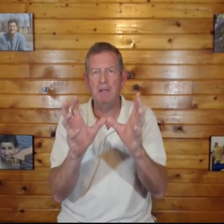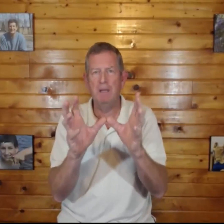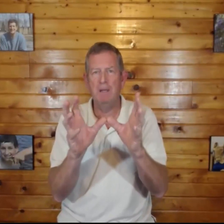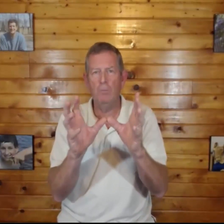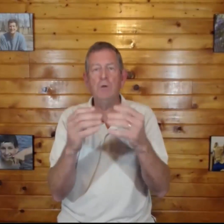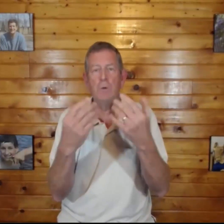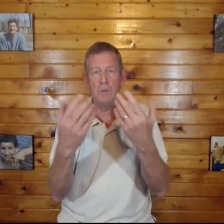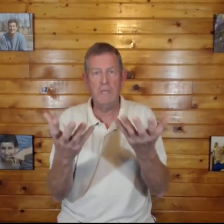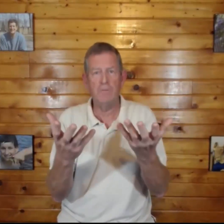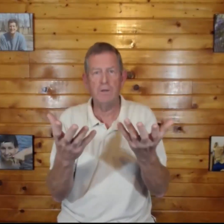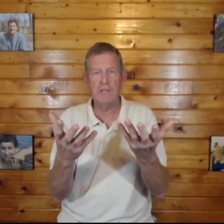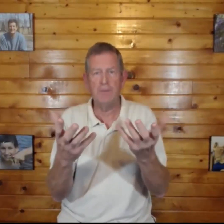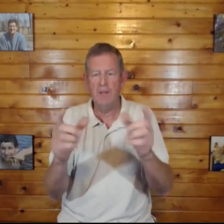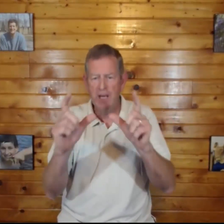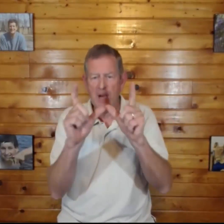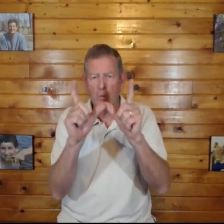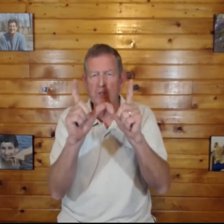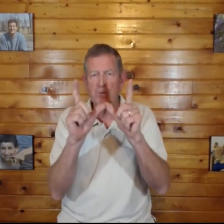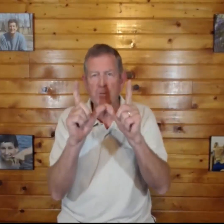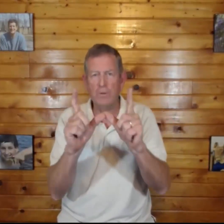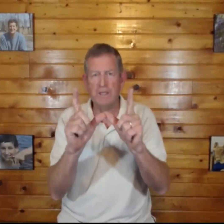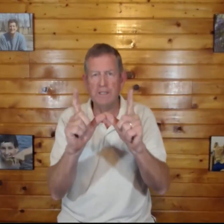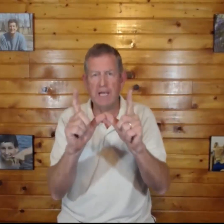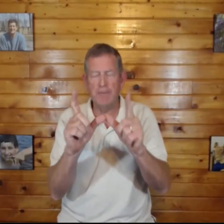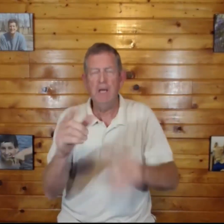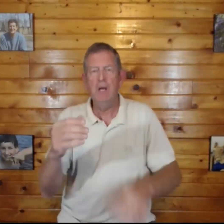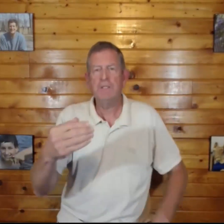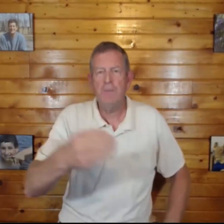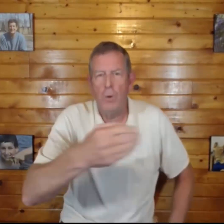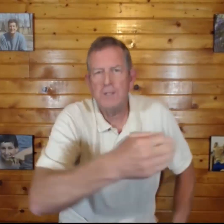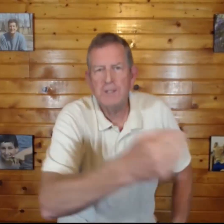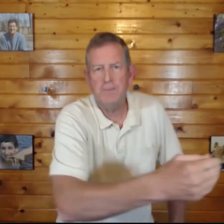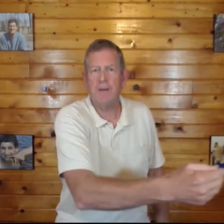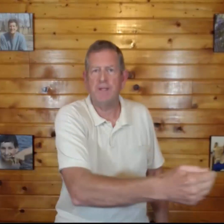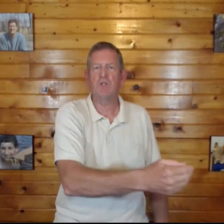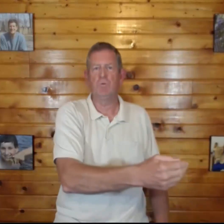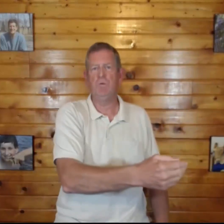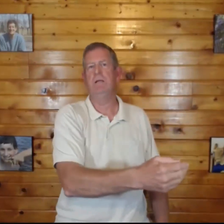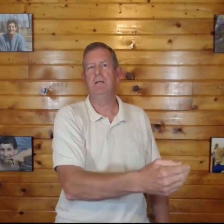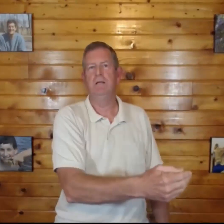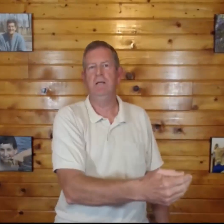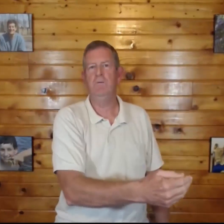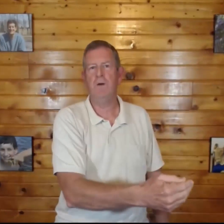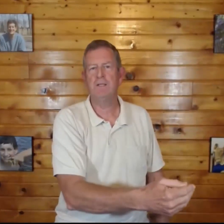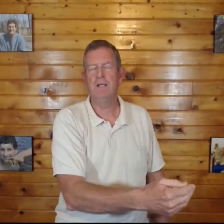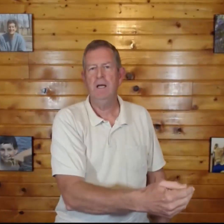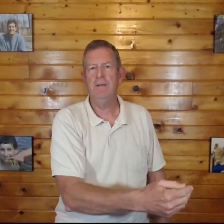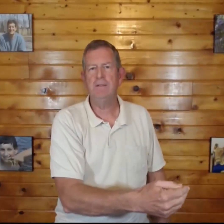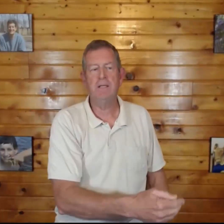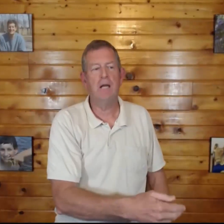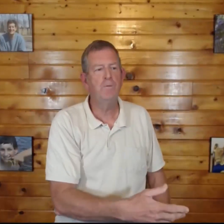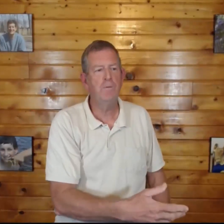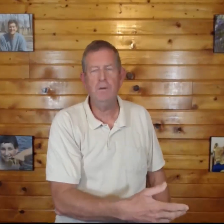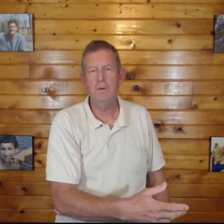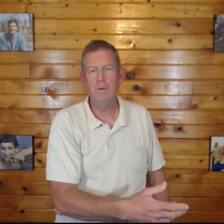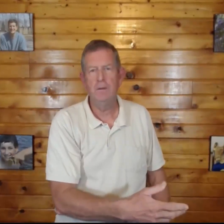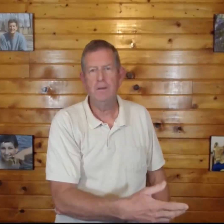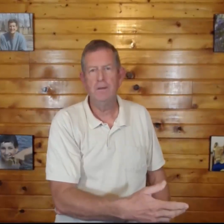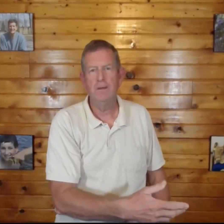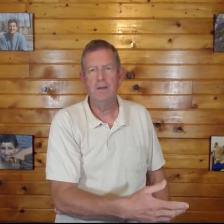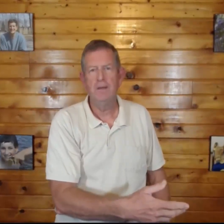time, when you're doing reading, for example, that word is frozen in time. When someone walks up to you on the street in France and they say, "T'as du